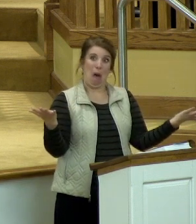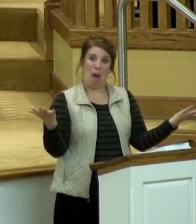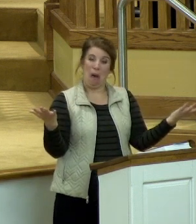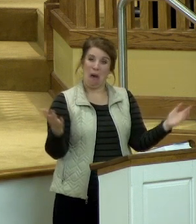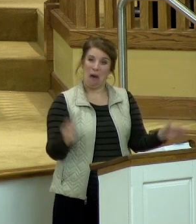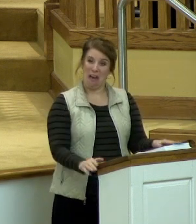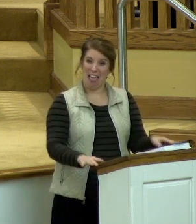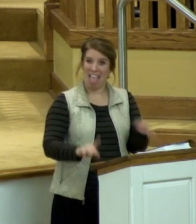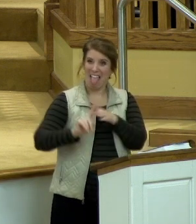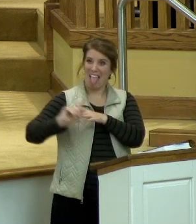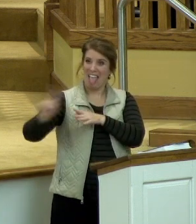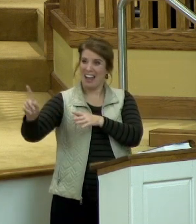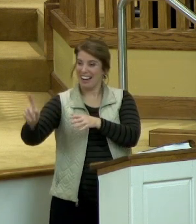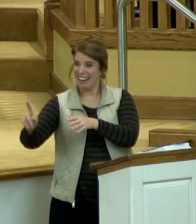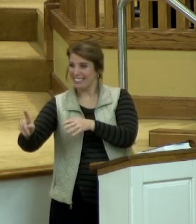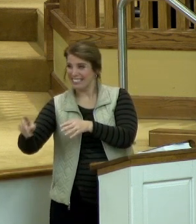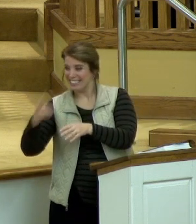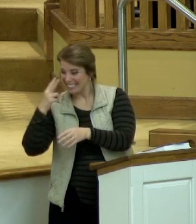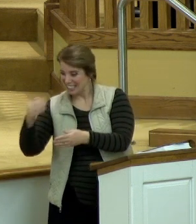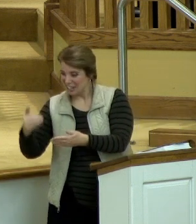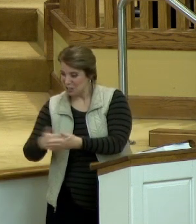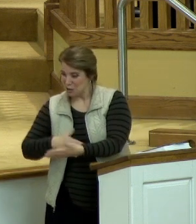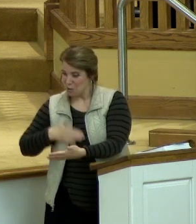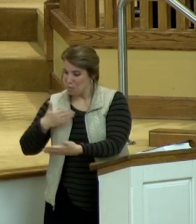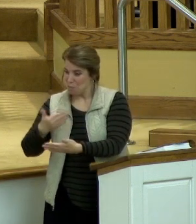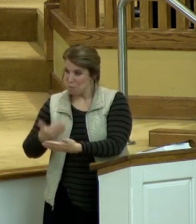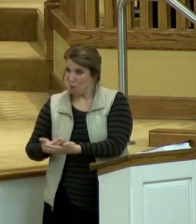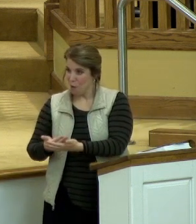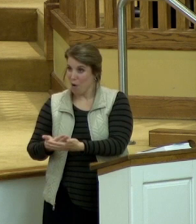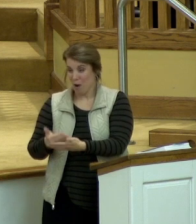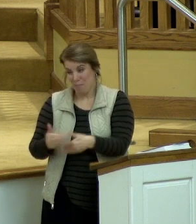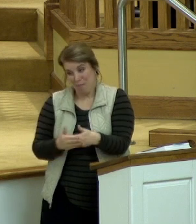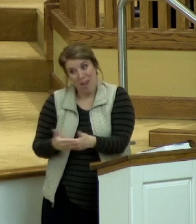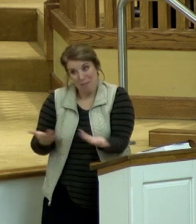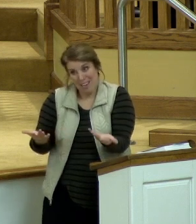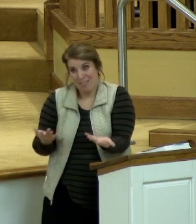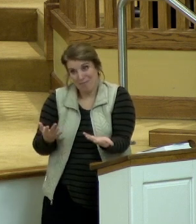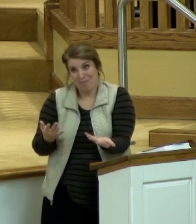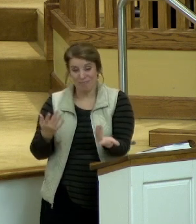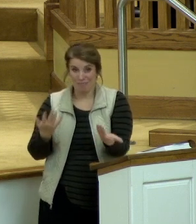the newborn babe. And I think that's very likely practical thing.